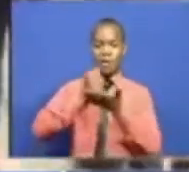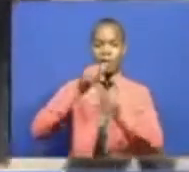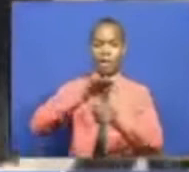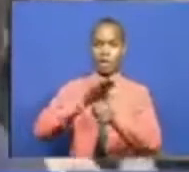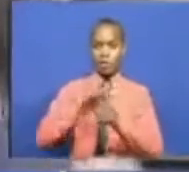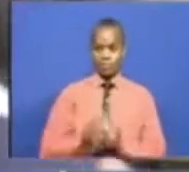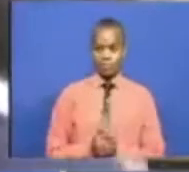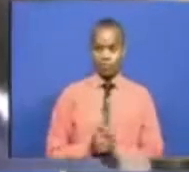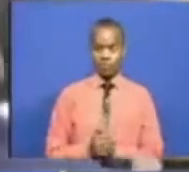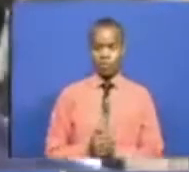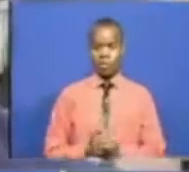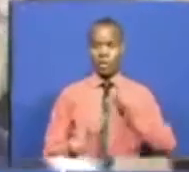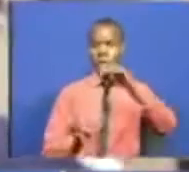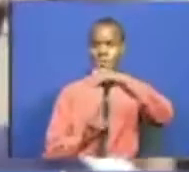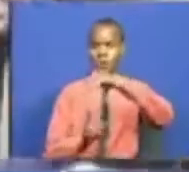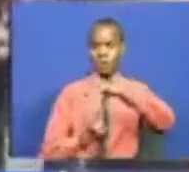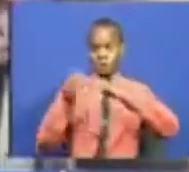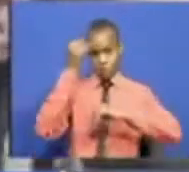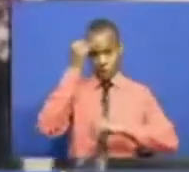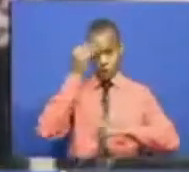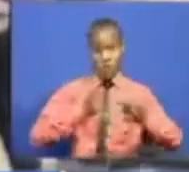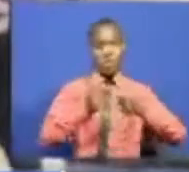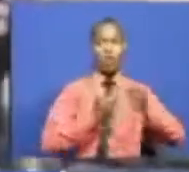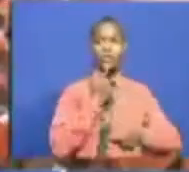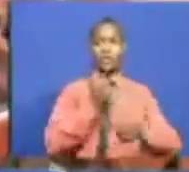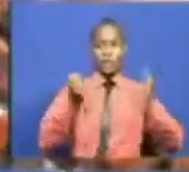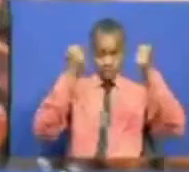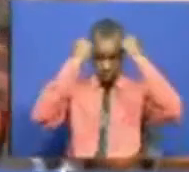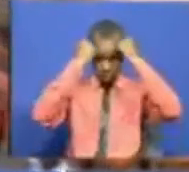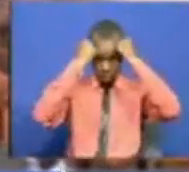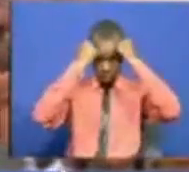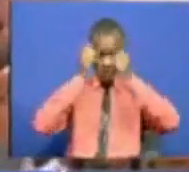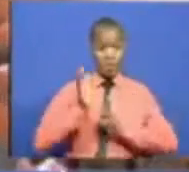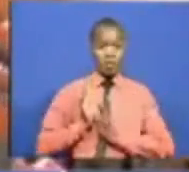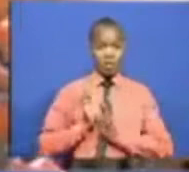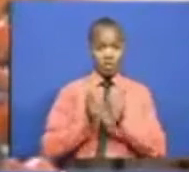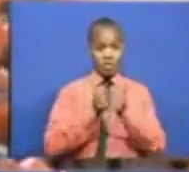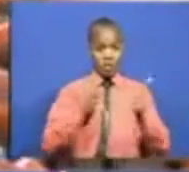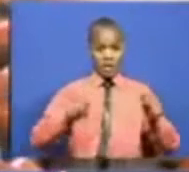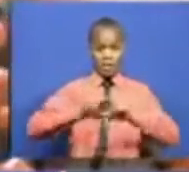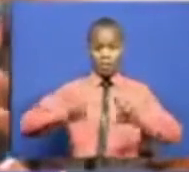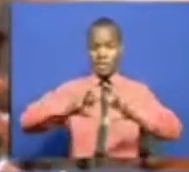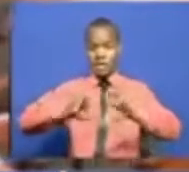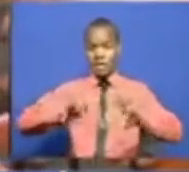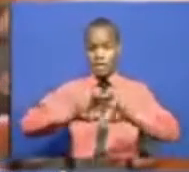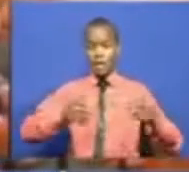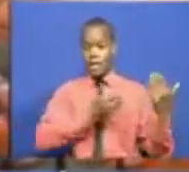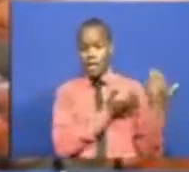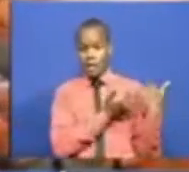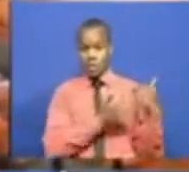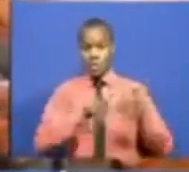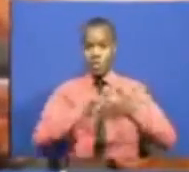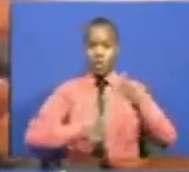The Minister of Education continues to assure safety of learners in schools. Researchers expect the reopening of schools on January